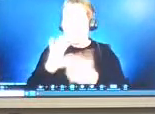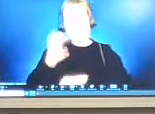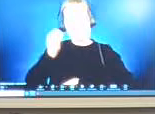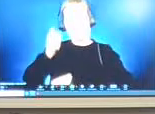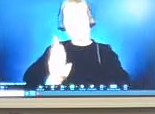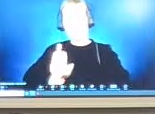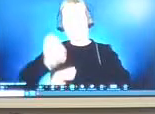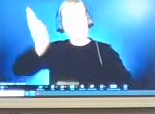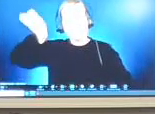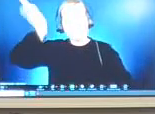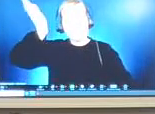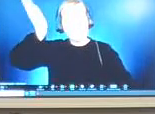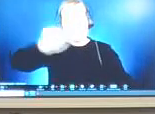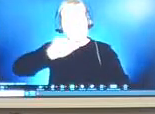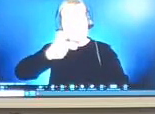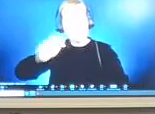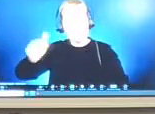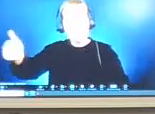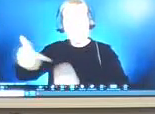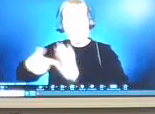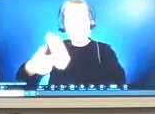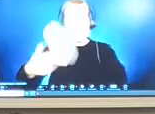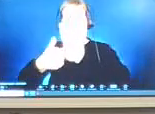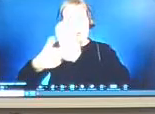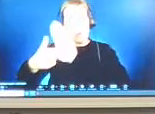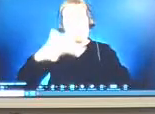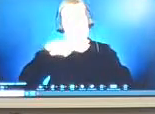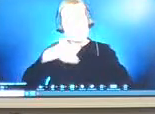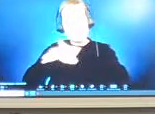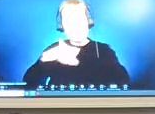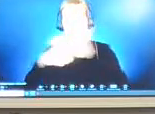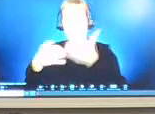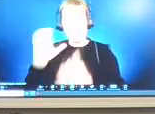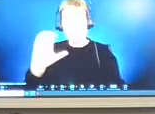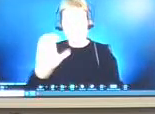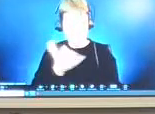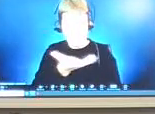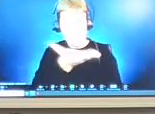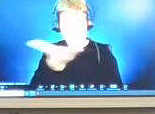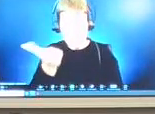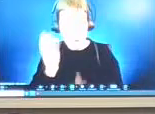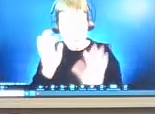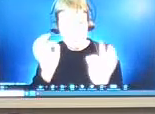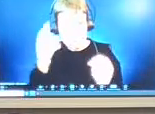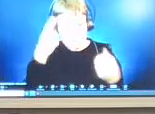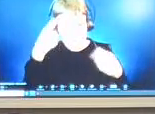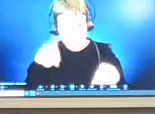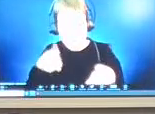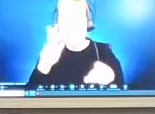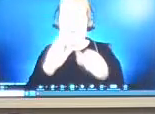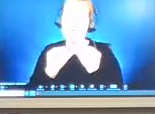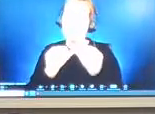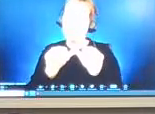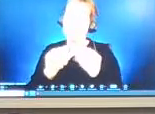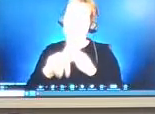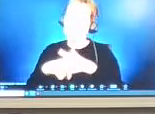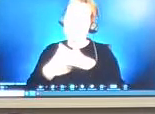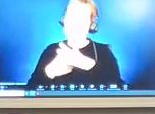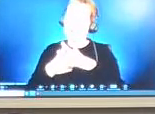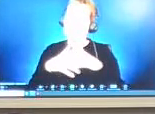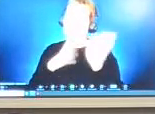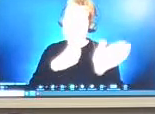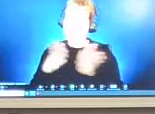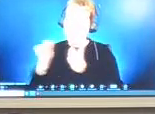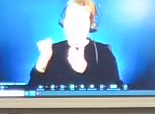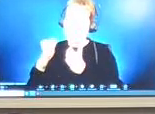accessibility in Charleston. So if everyone is agreeable to that, I can start reserving a date.